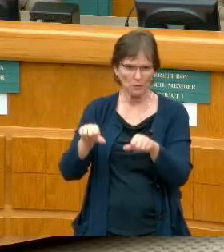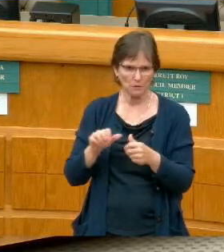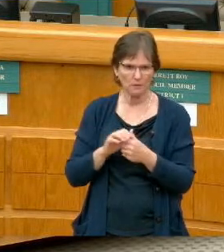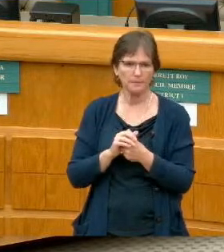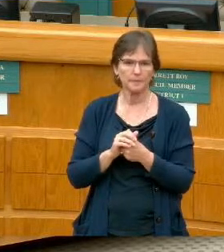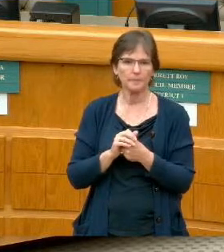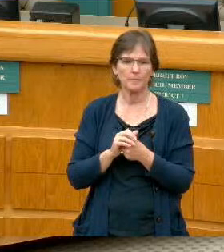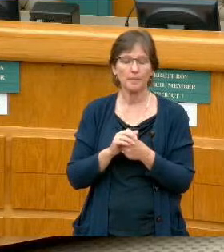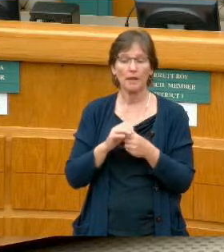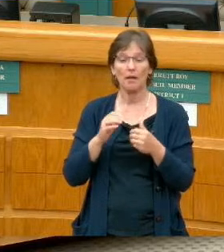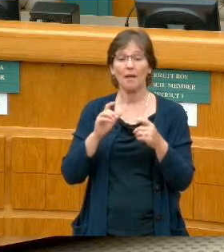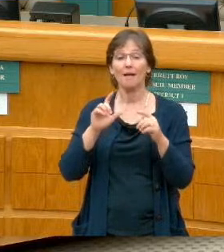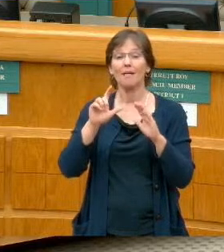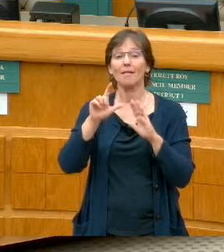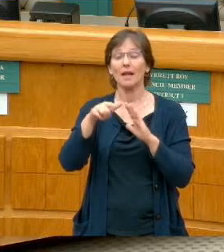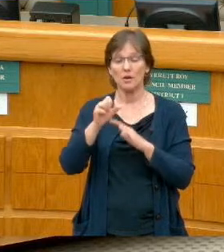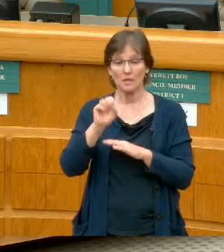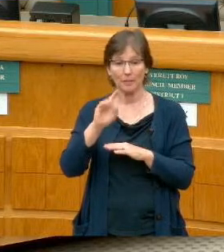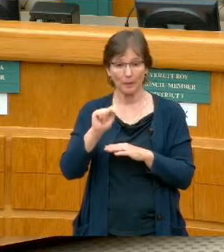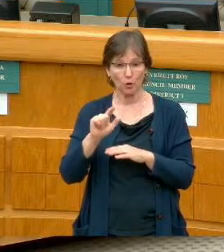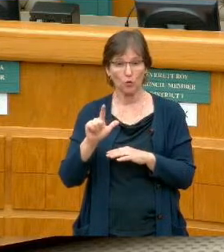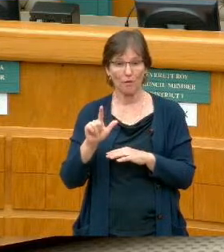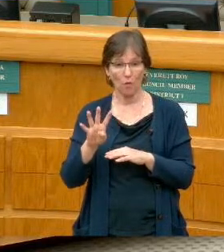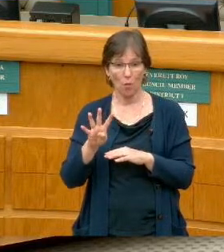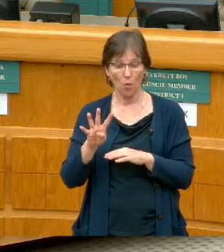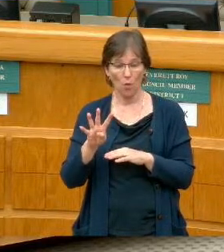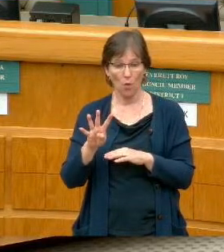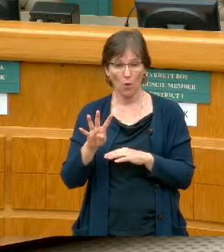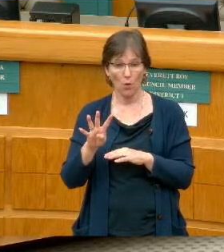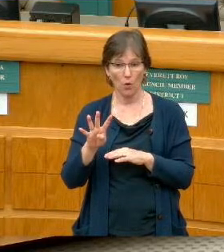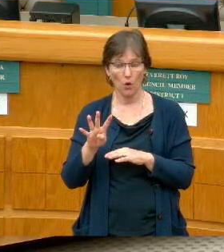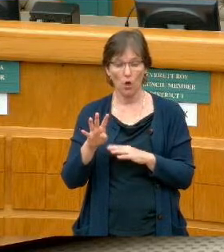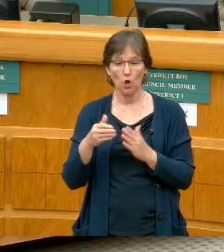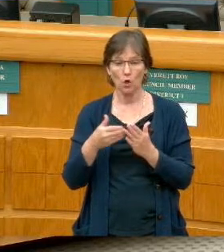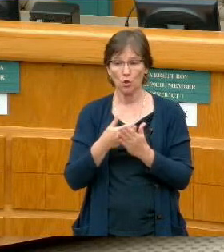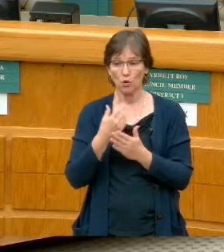24th is the other date concerning the